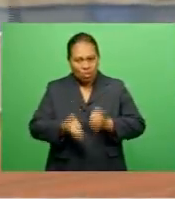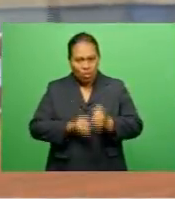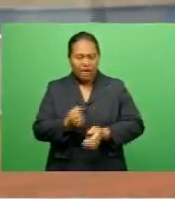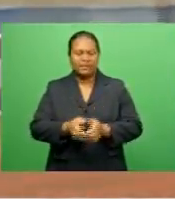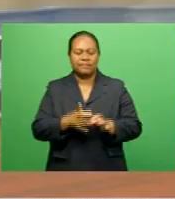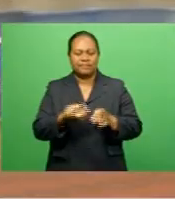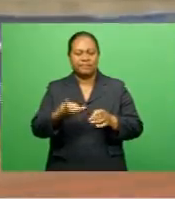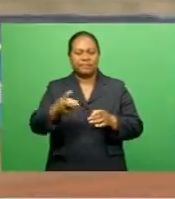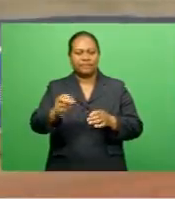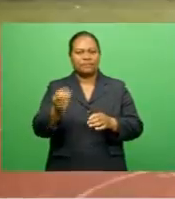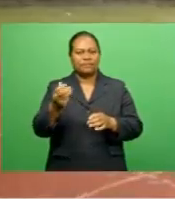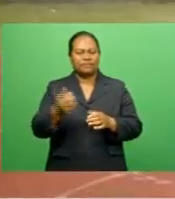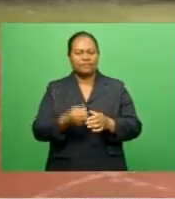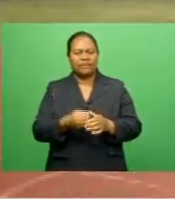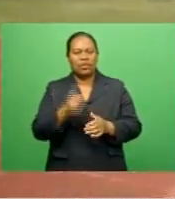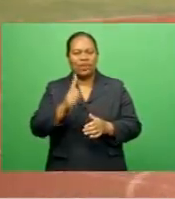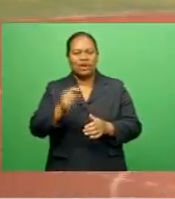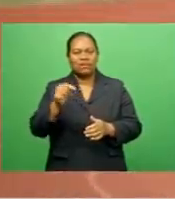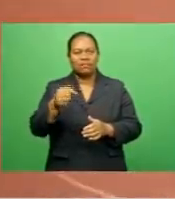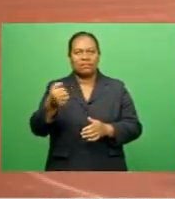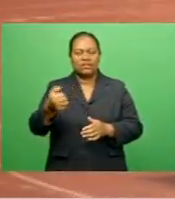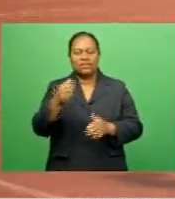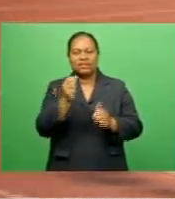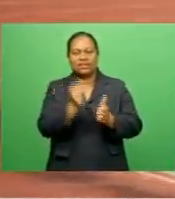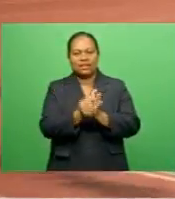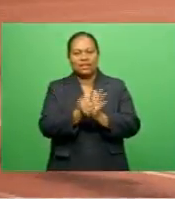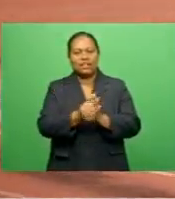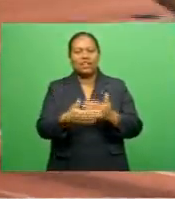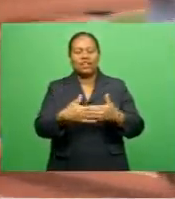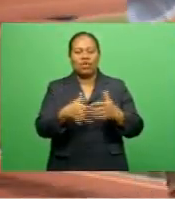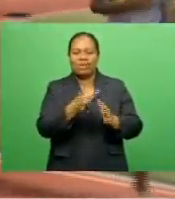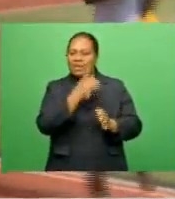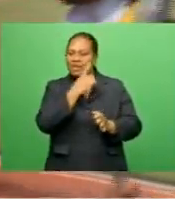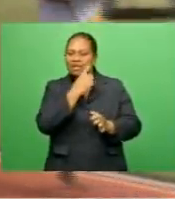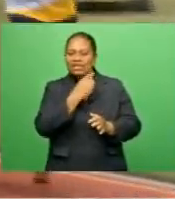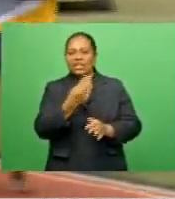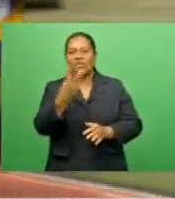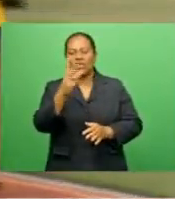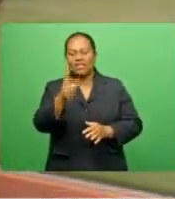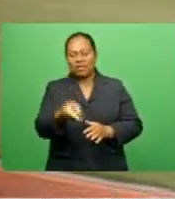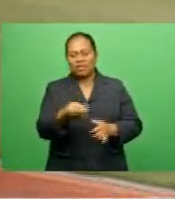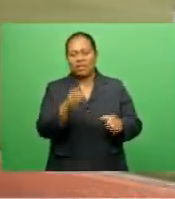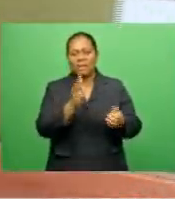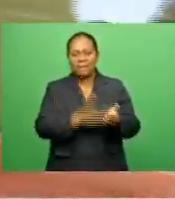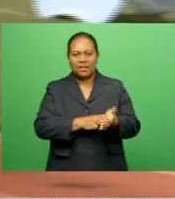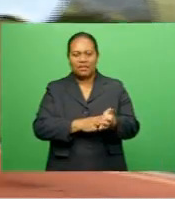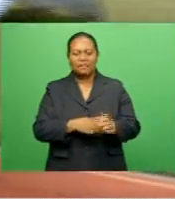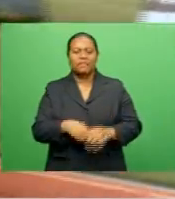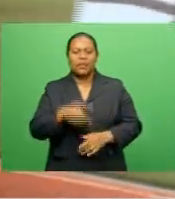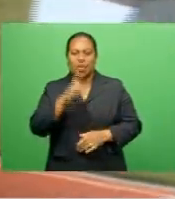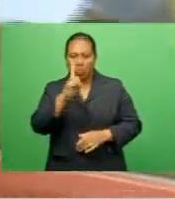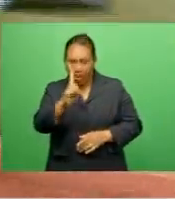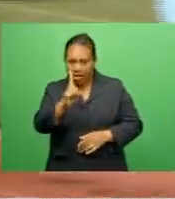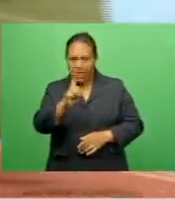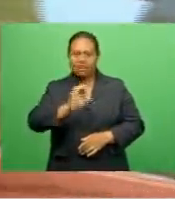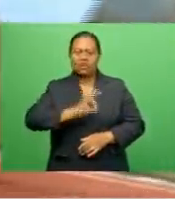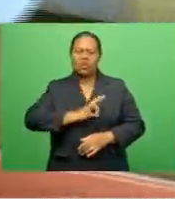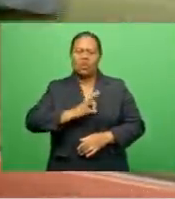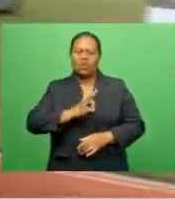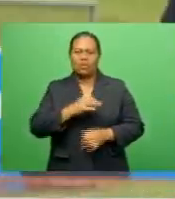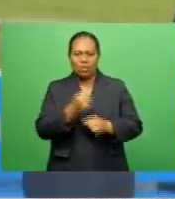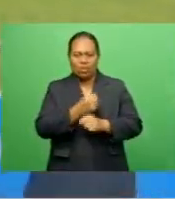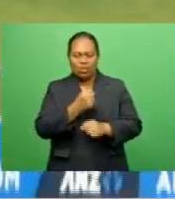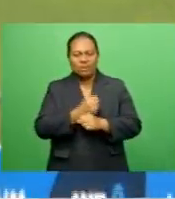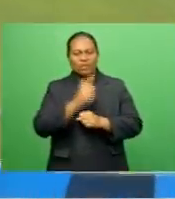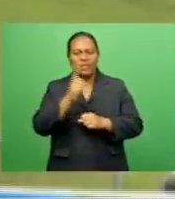minutes 22.16 seconds in the open girls 3,000 meters. Namosi Secondary won gold and bronze in the girls event, but it